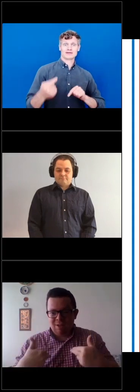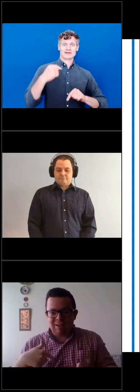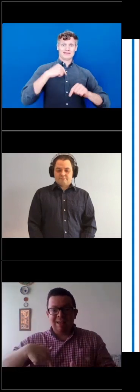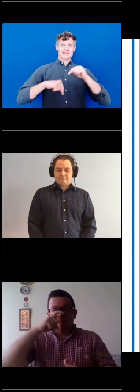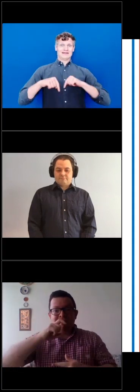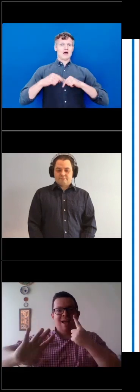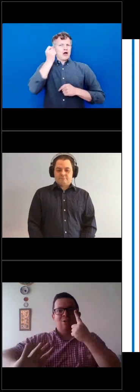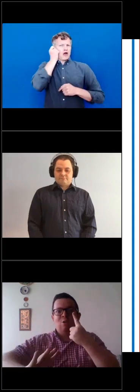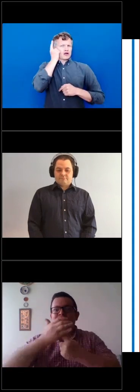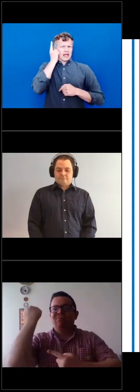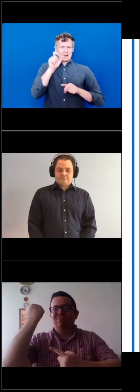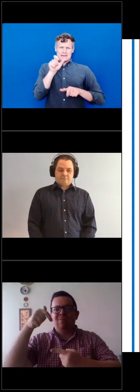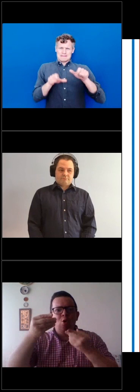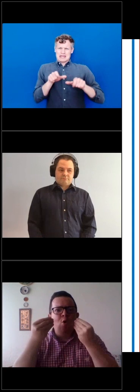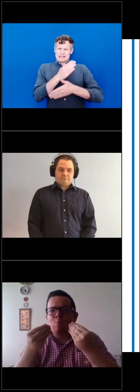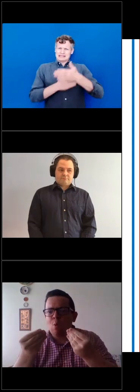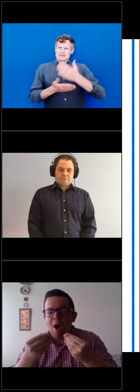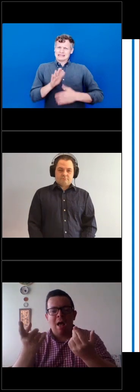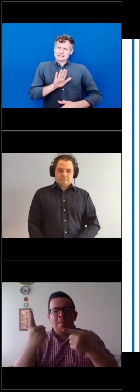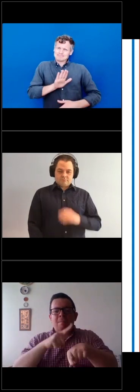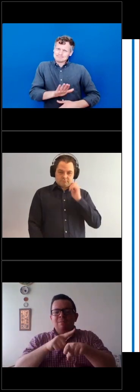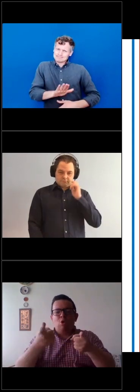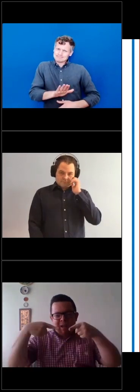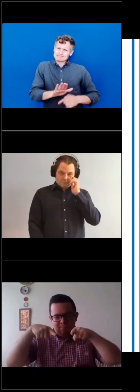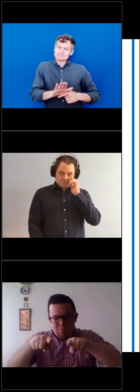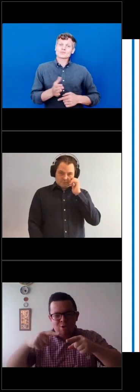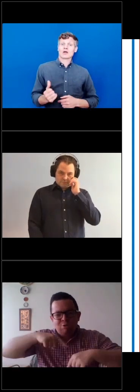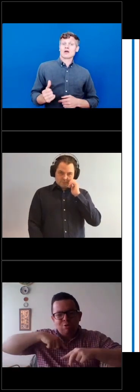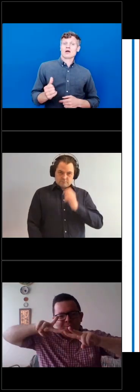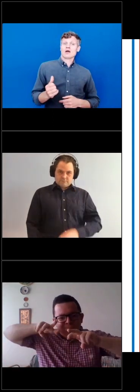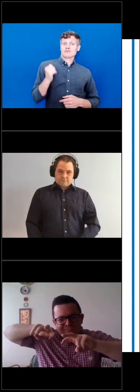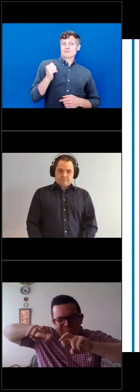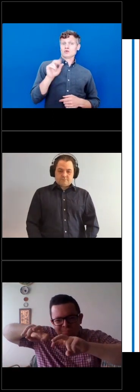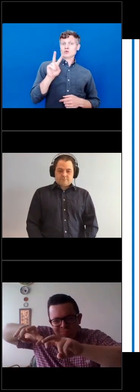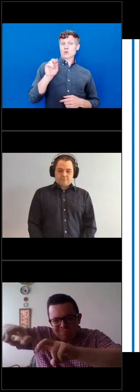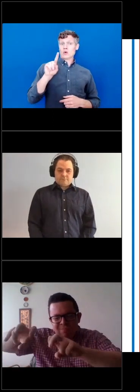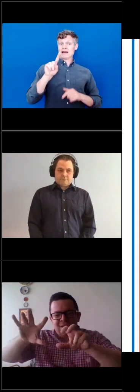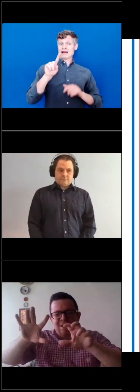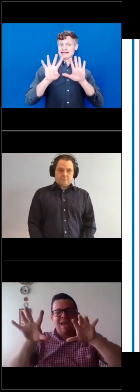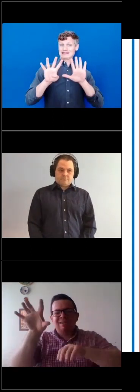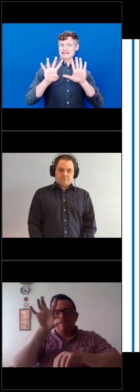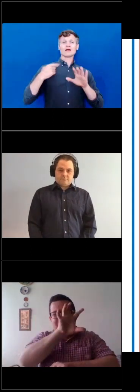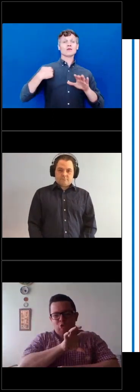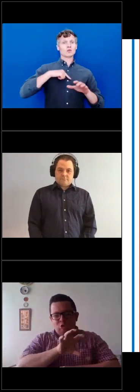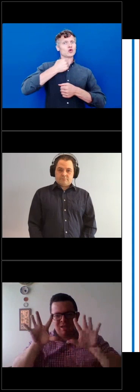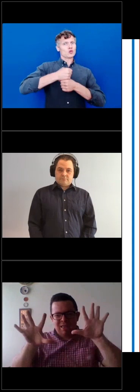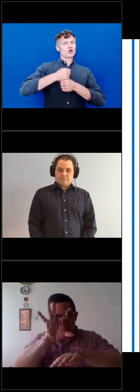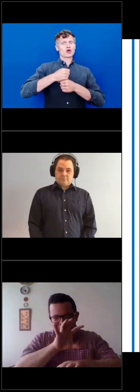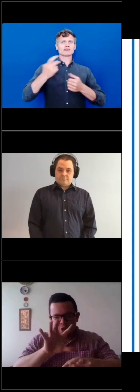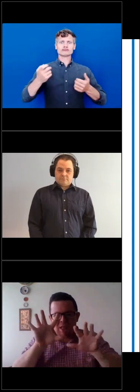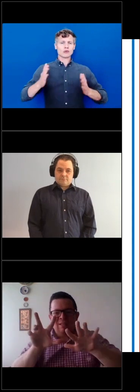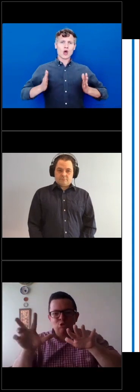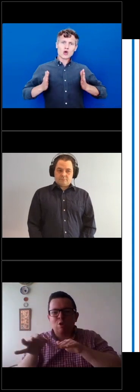In 2019, we were working as humanitarian actors with other humanitarian actors,